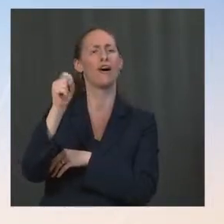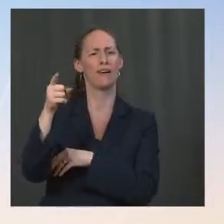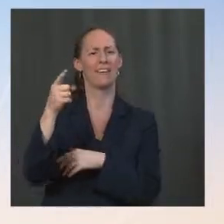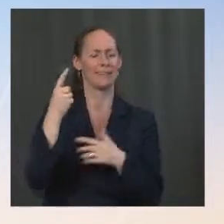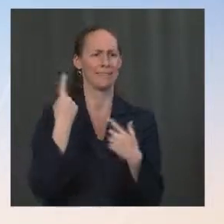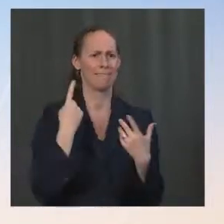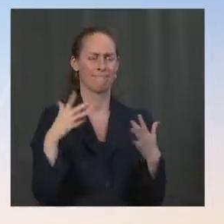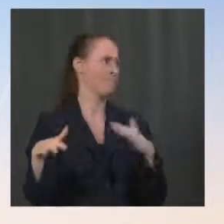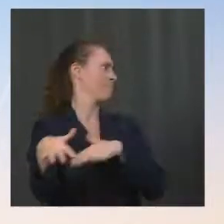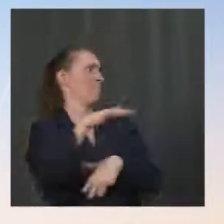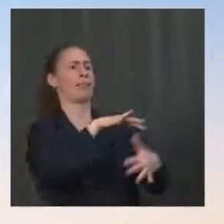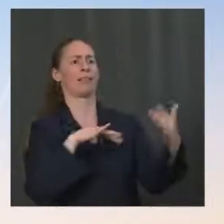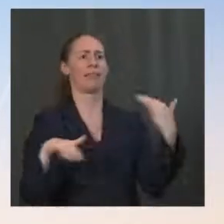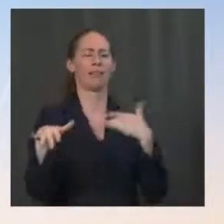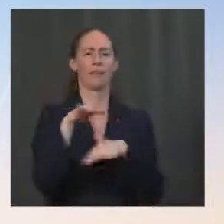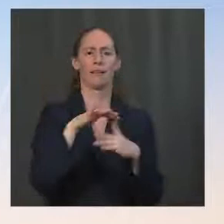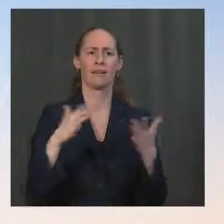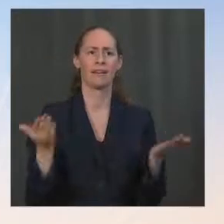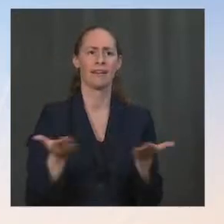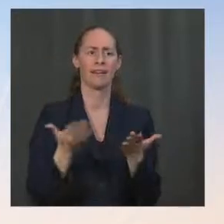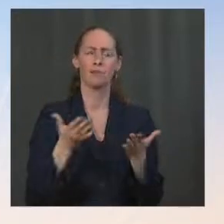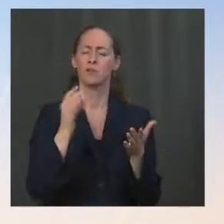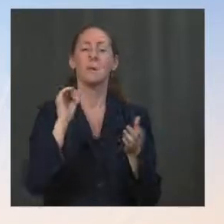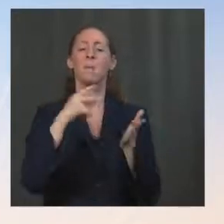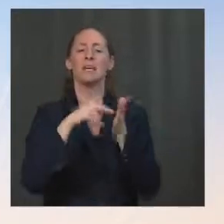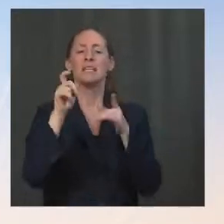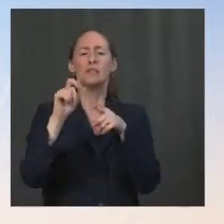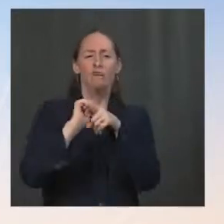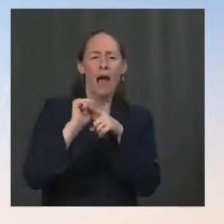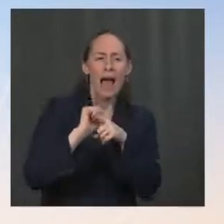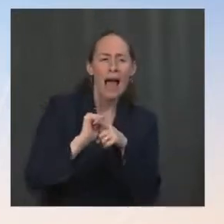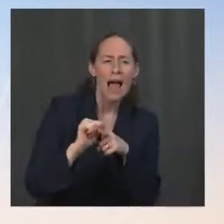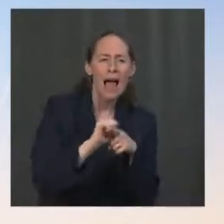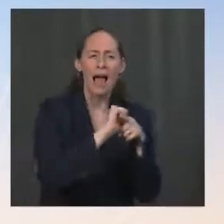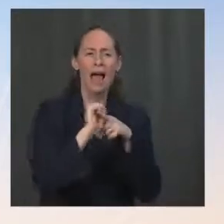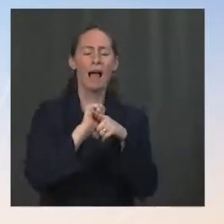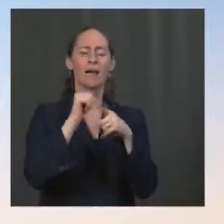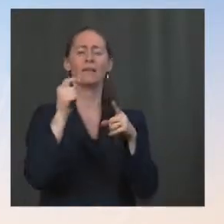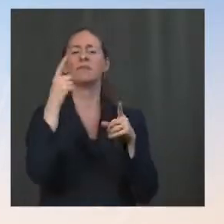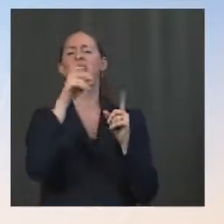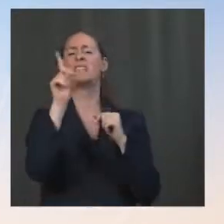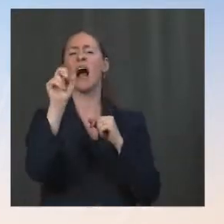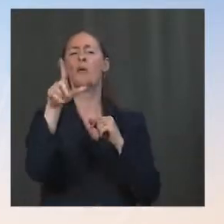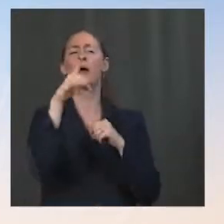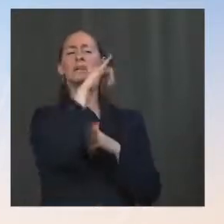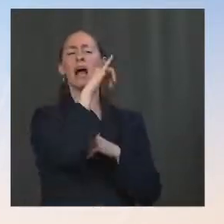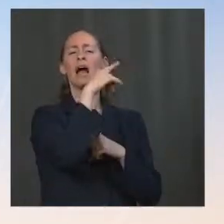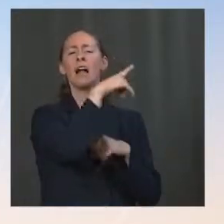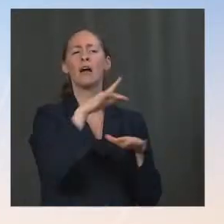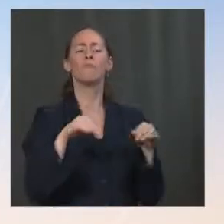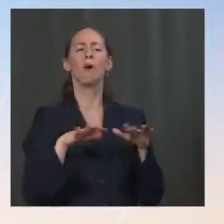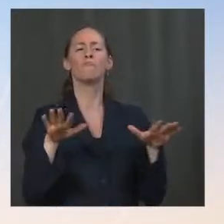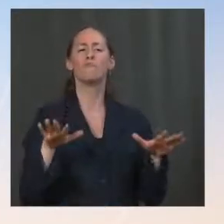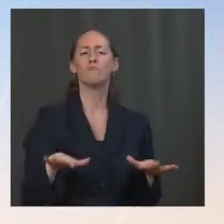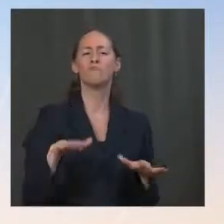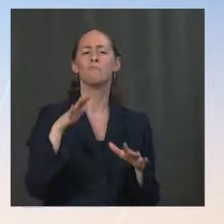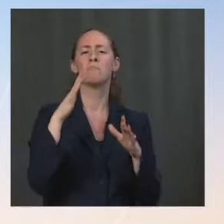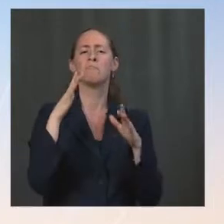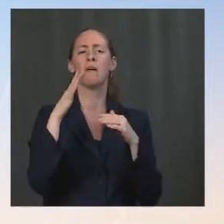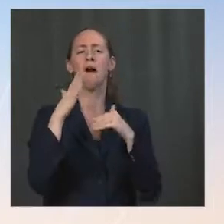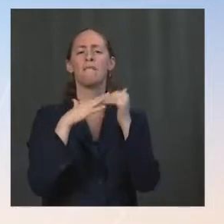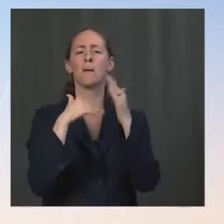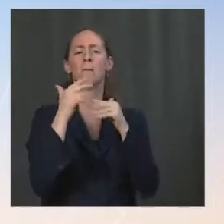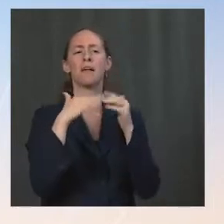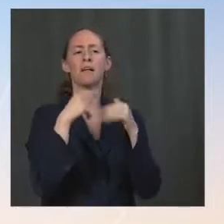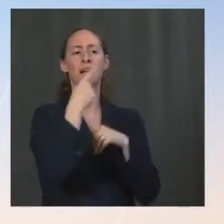training, as well as spending some time in Delaware, where the environment is more familiar to him and he is more comfortable. I don't have any additional specifics, but